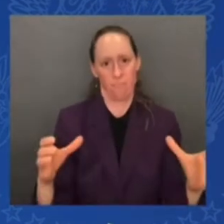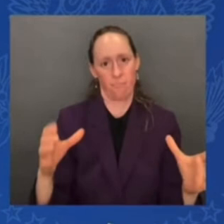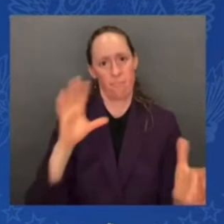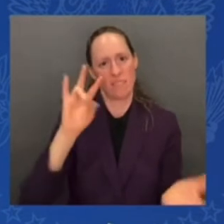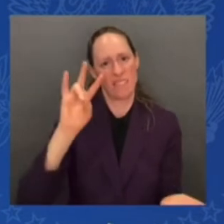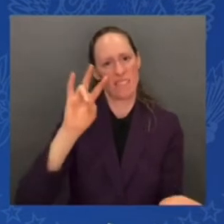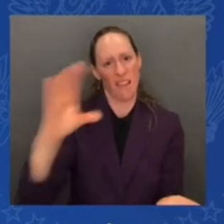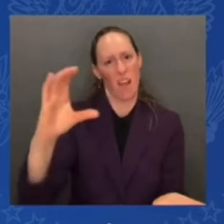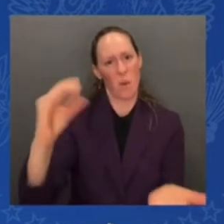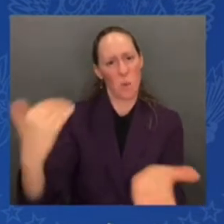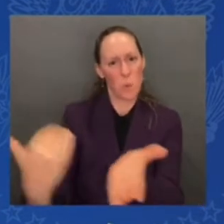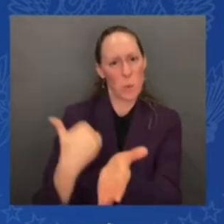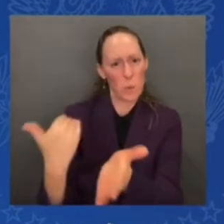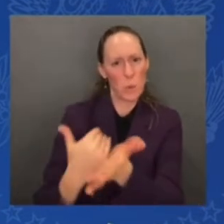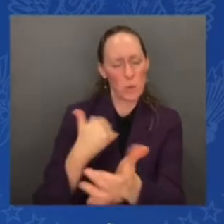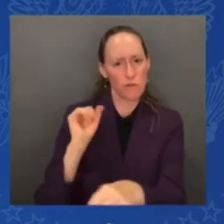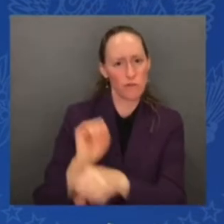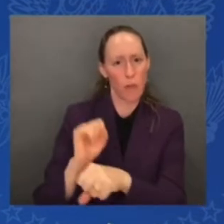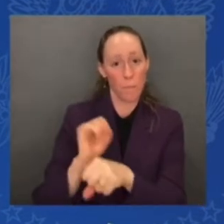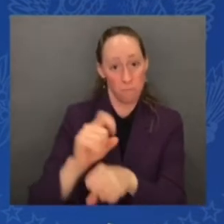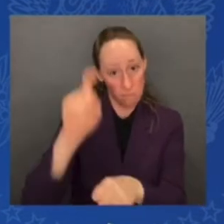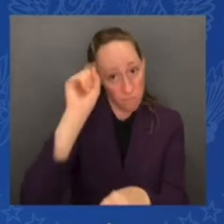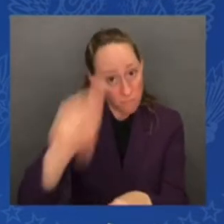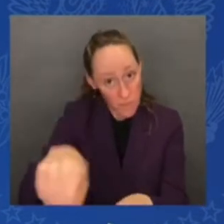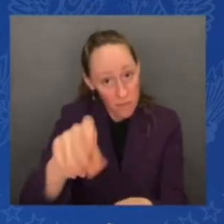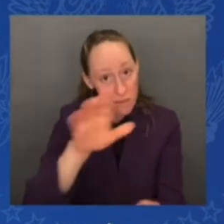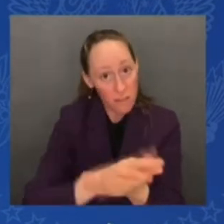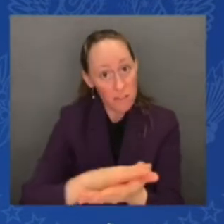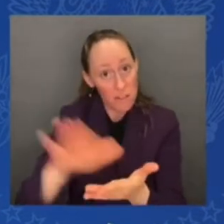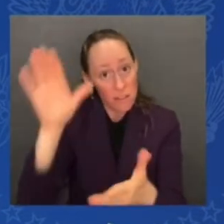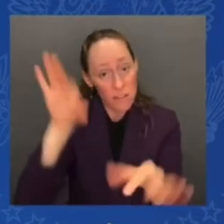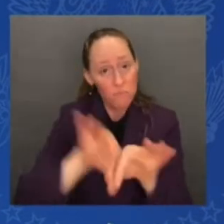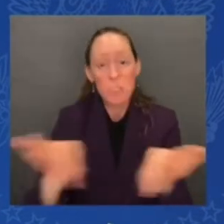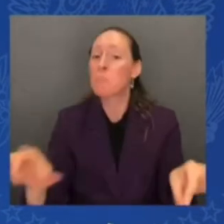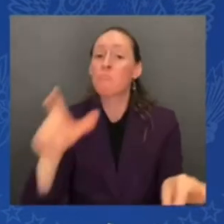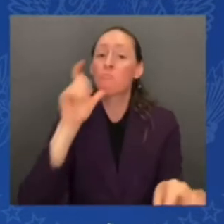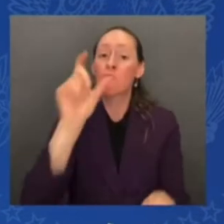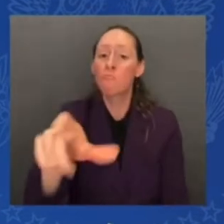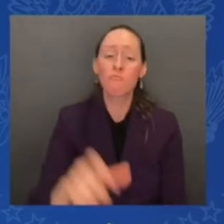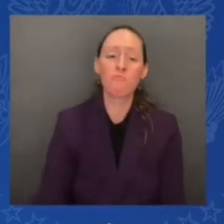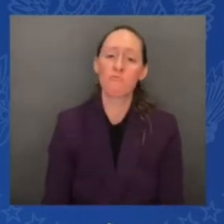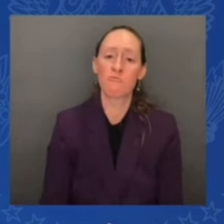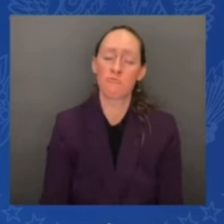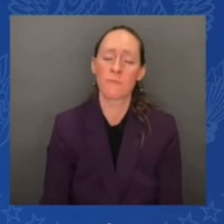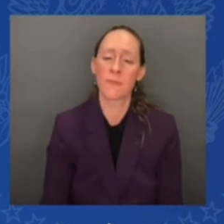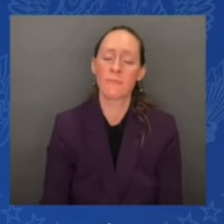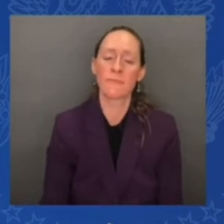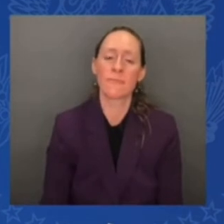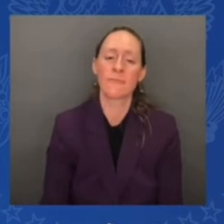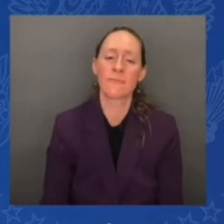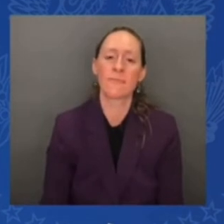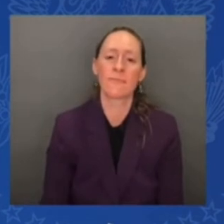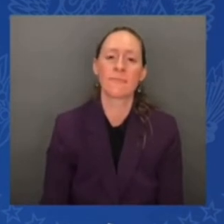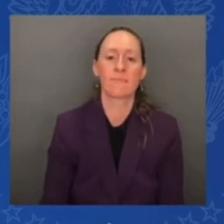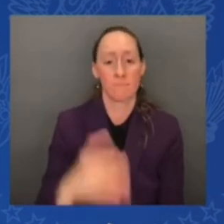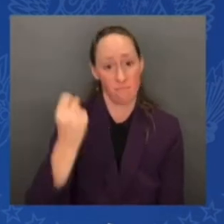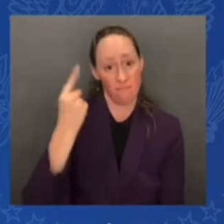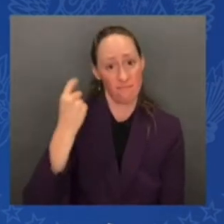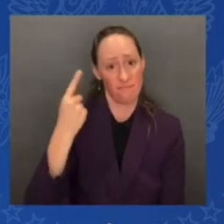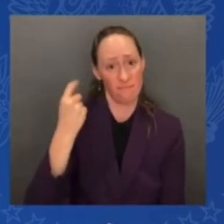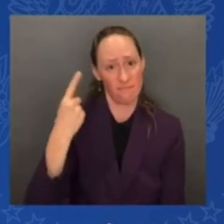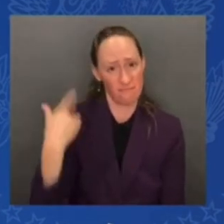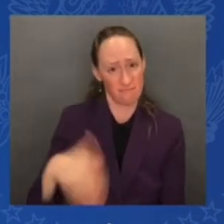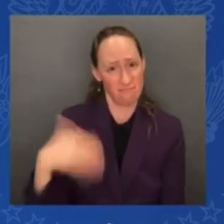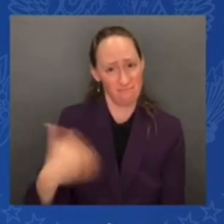of this over $200 billion, they're building fabs. They're just called factories. They're the size of a football field, not much wider than this. And